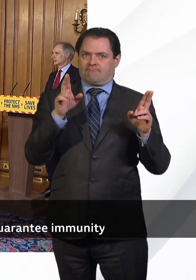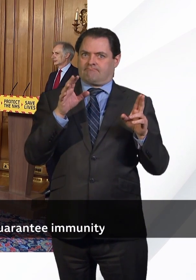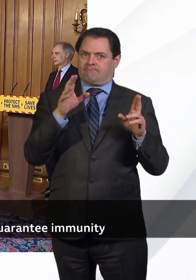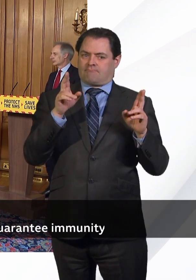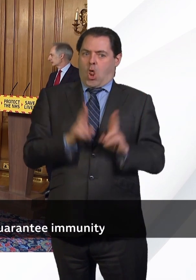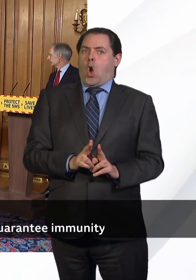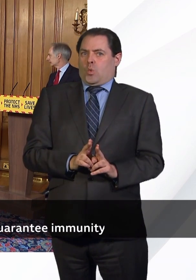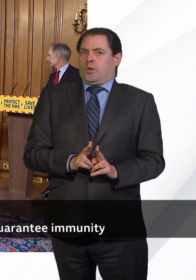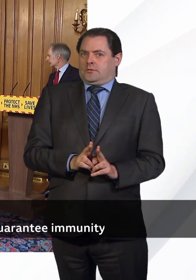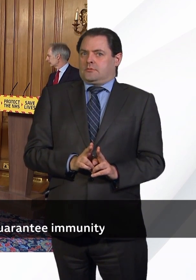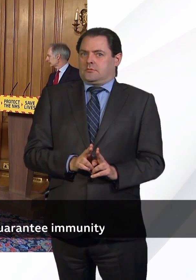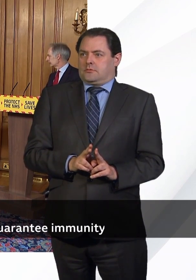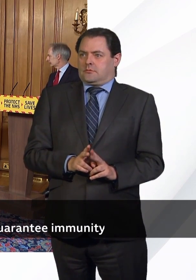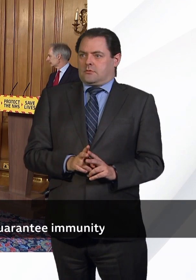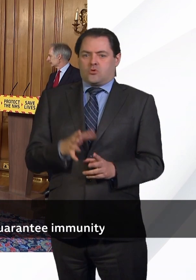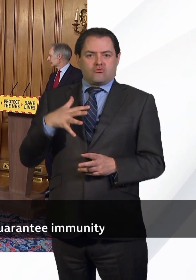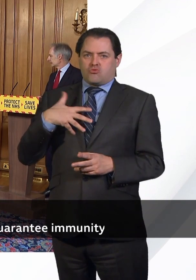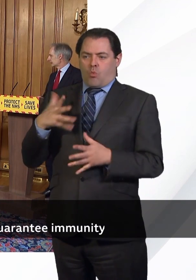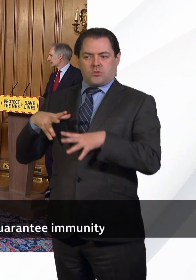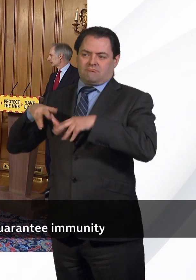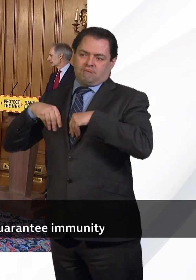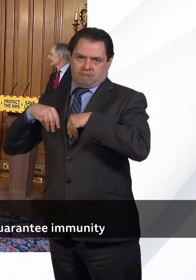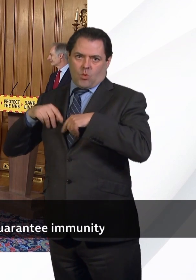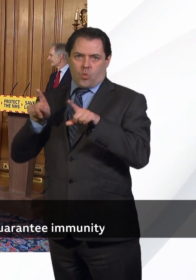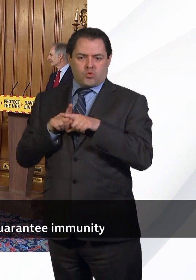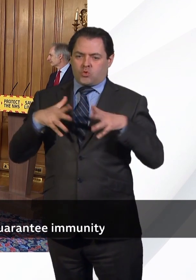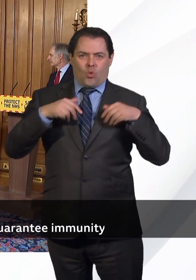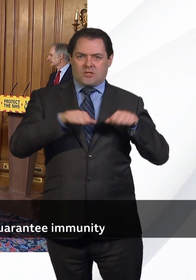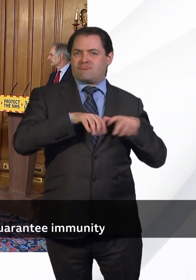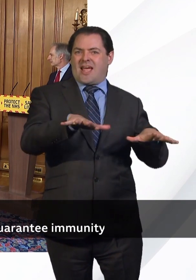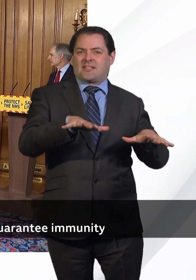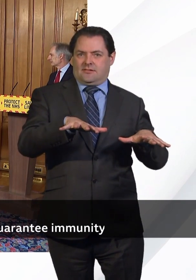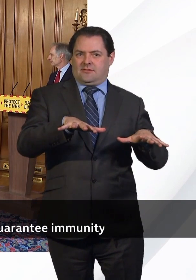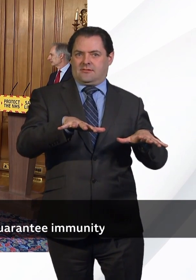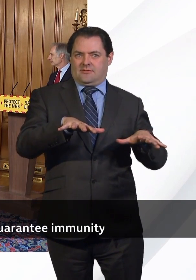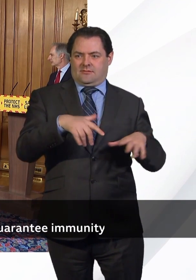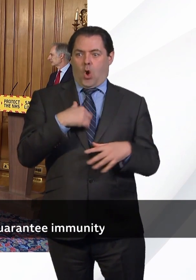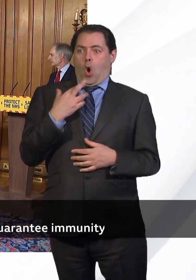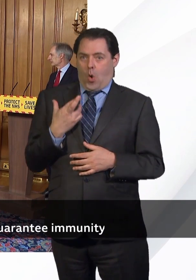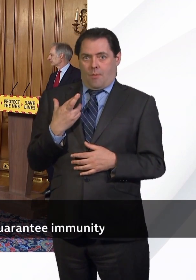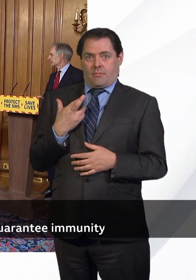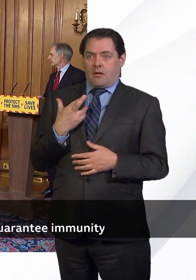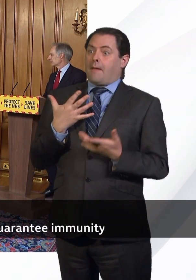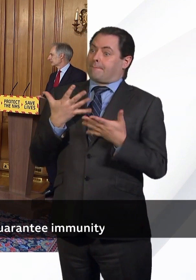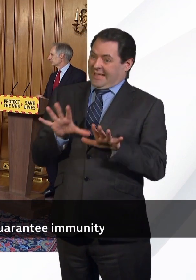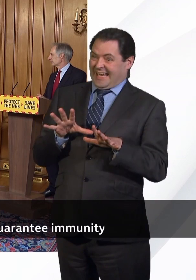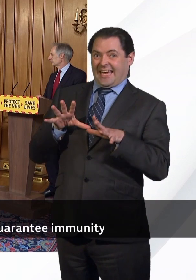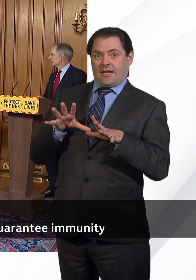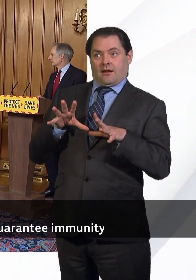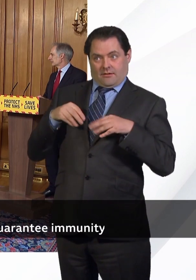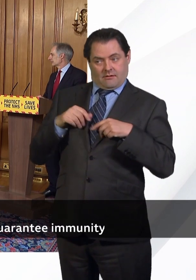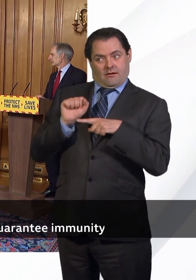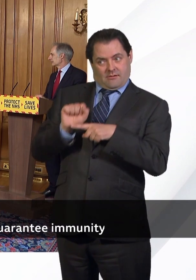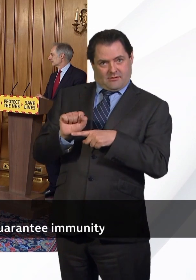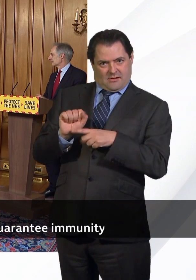important because low risk of catching it to protect me, low risk of transmitting it to protect others. I very much hope that that's where the science